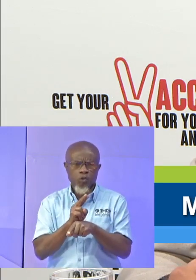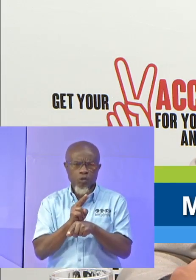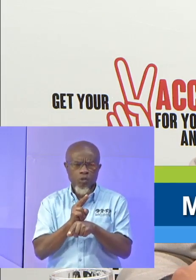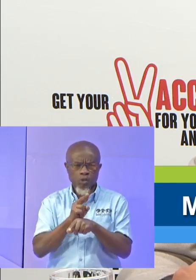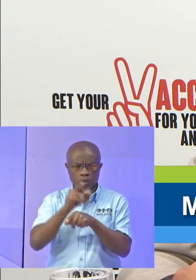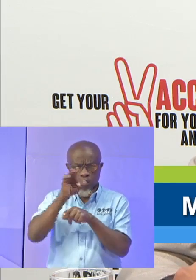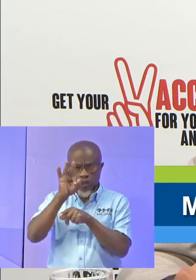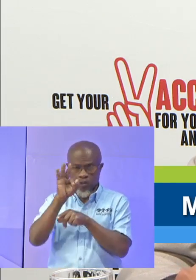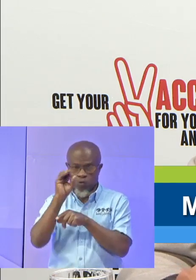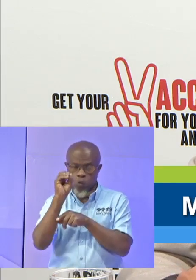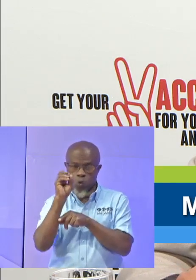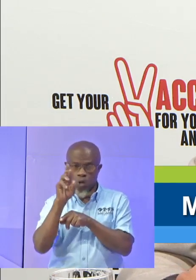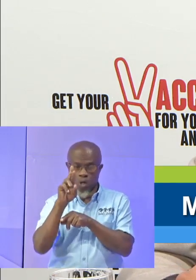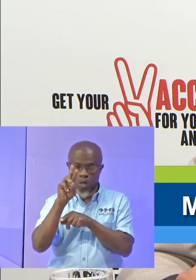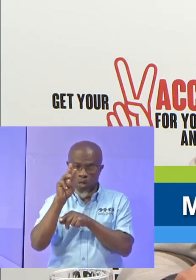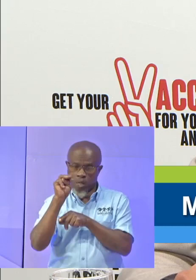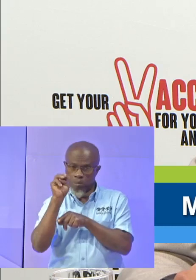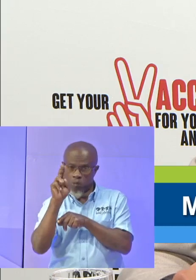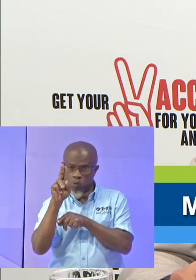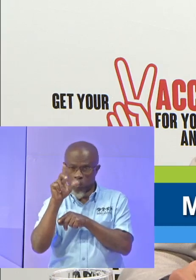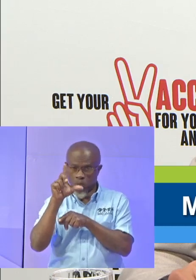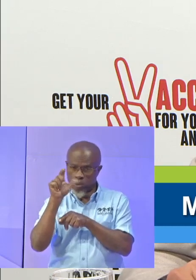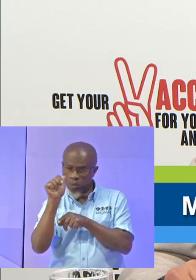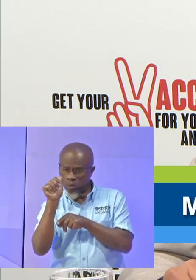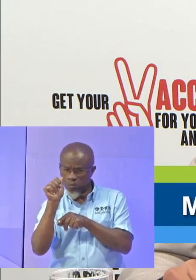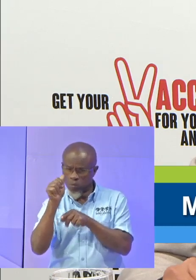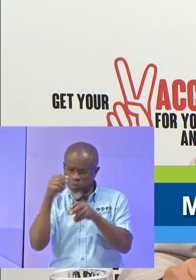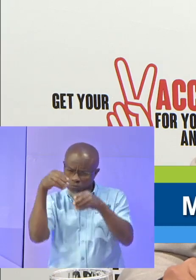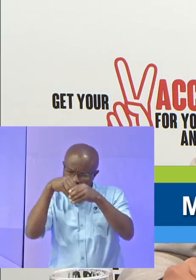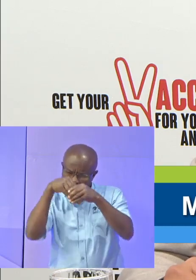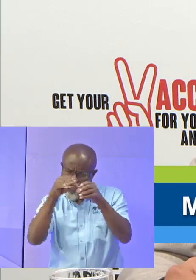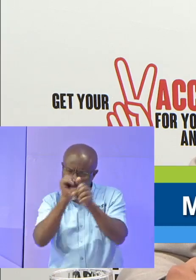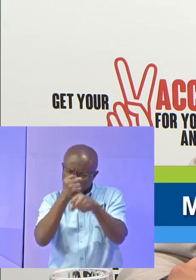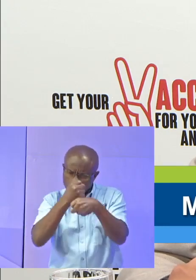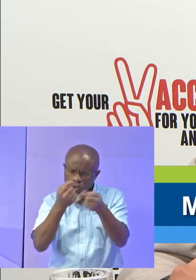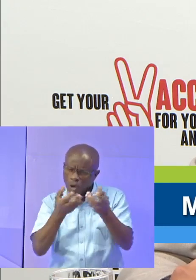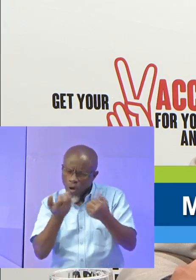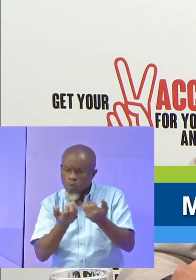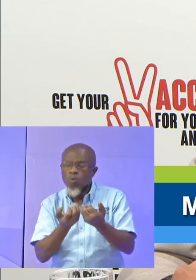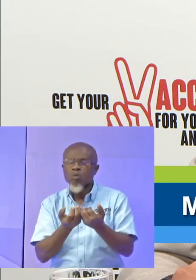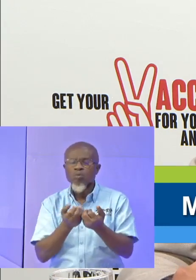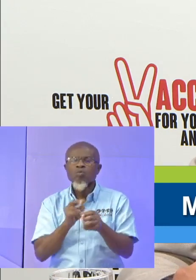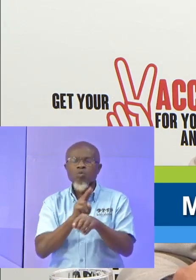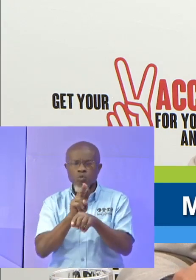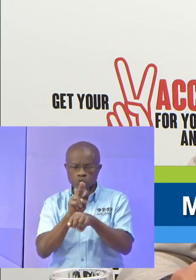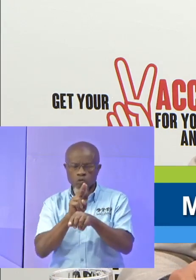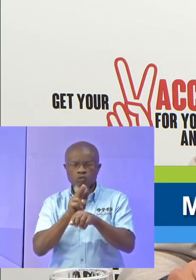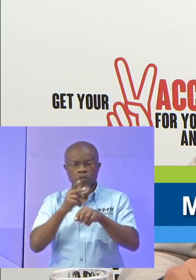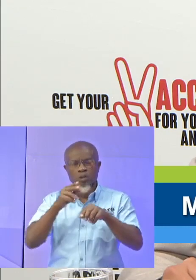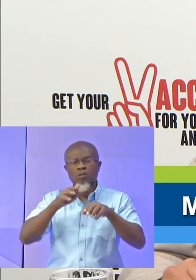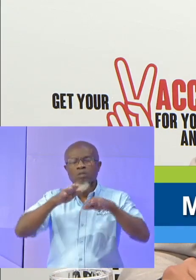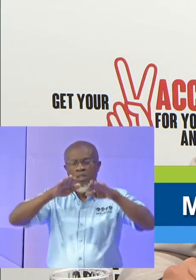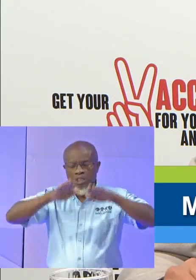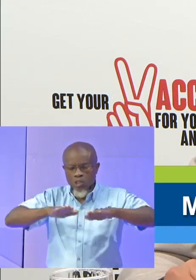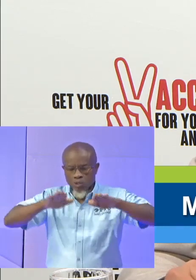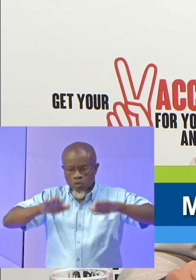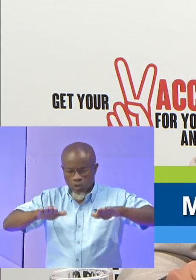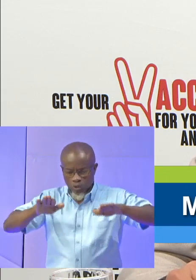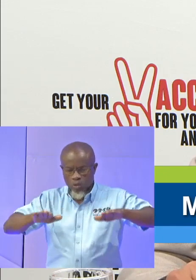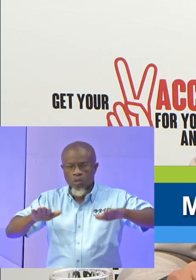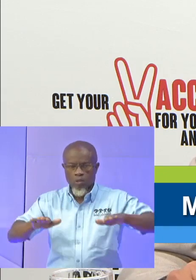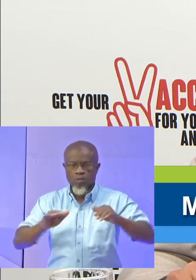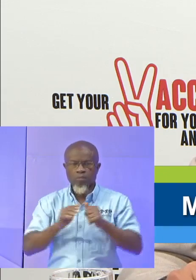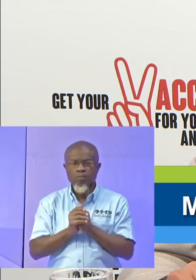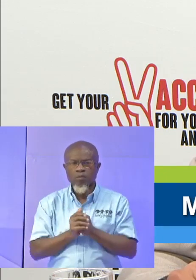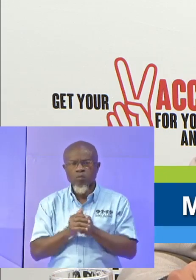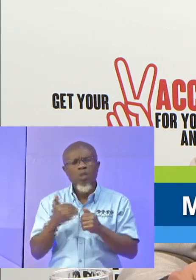guidelines seems to be the special pediatric formula. So we have had those